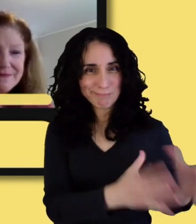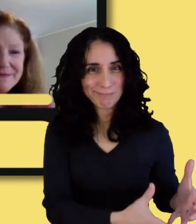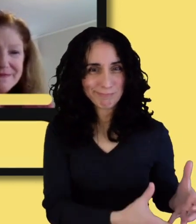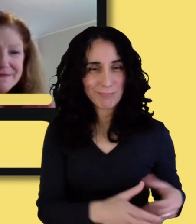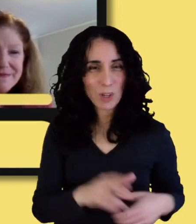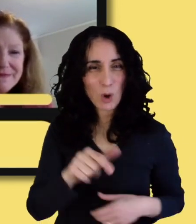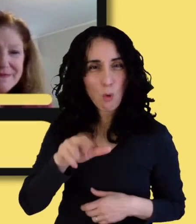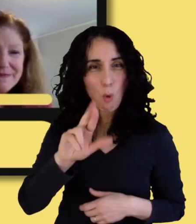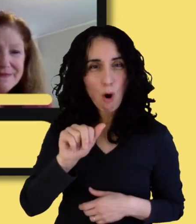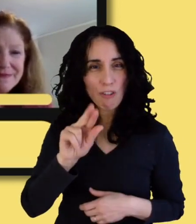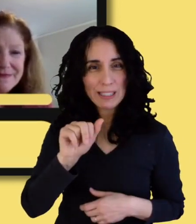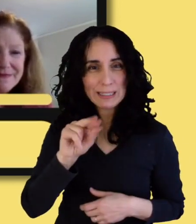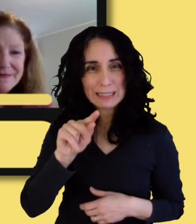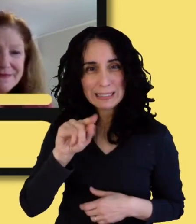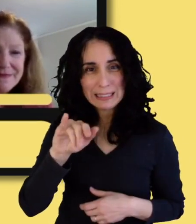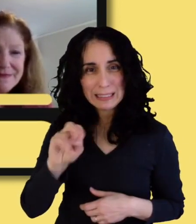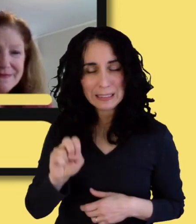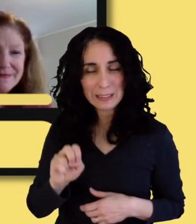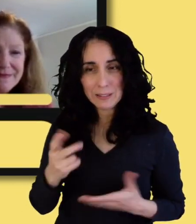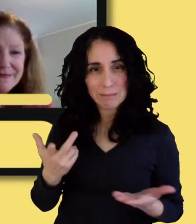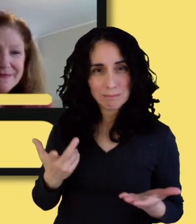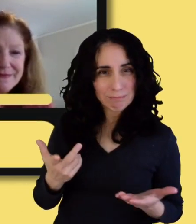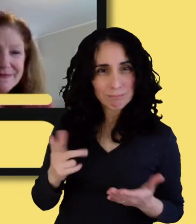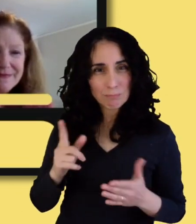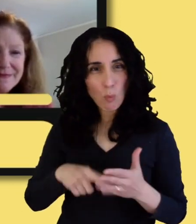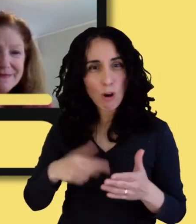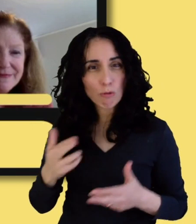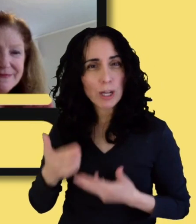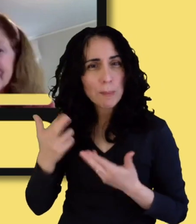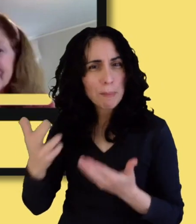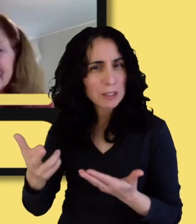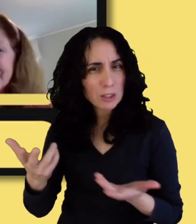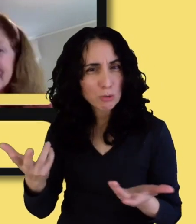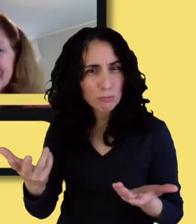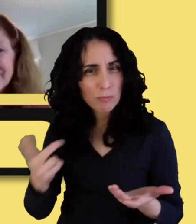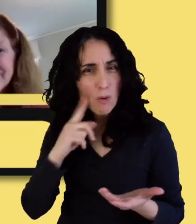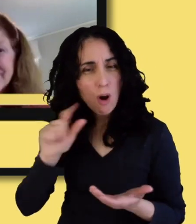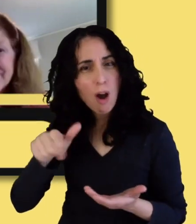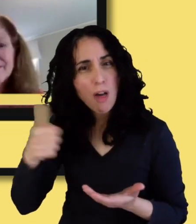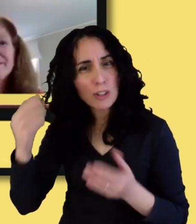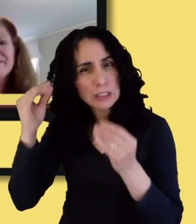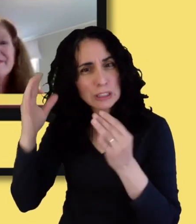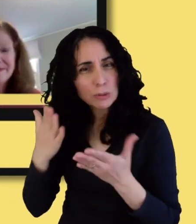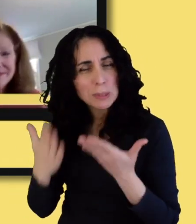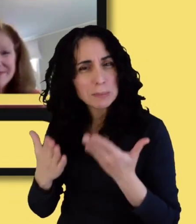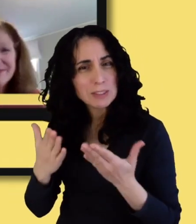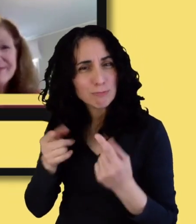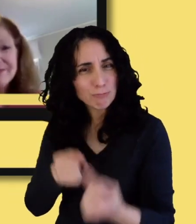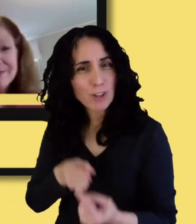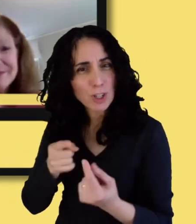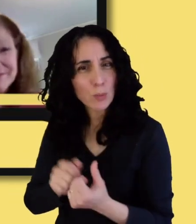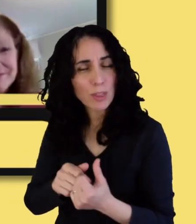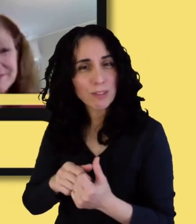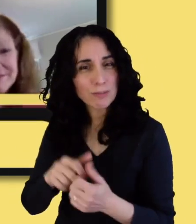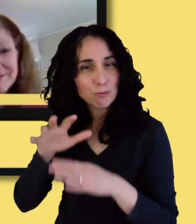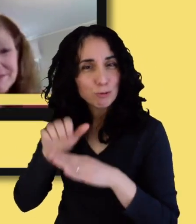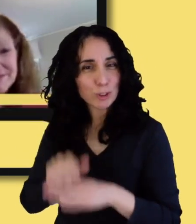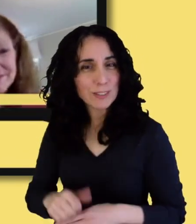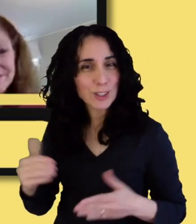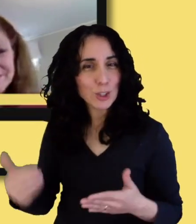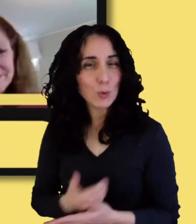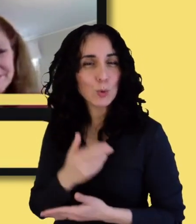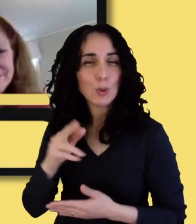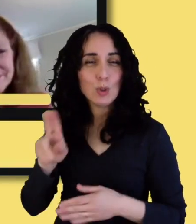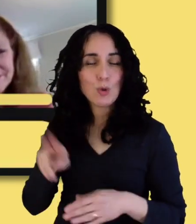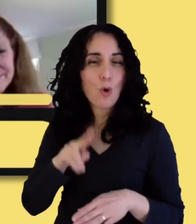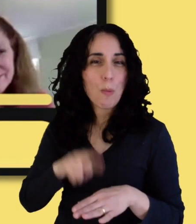what recommendations can you make for other teachers out there who might be struggling with the routine of this whole